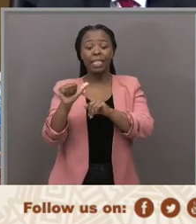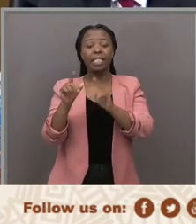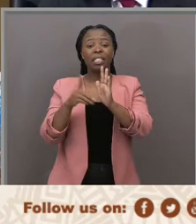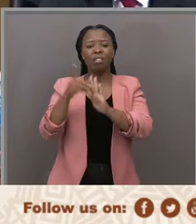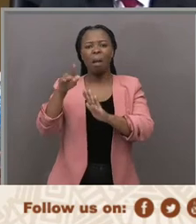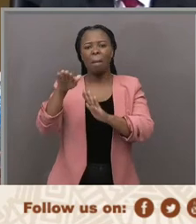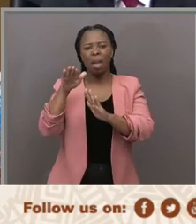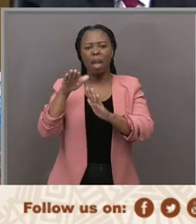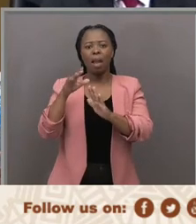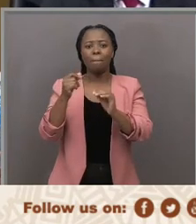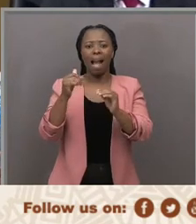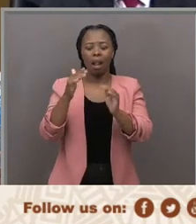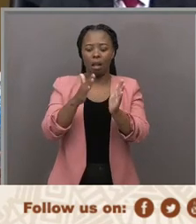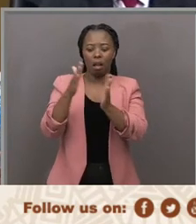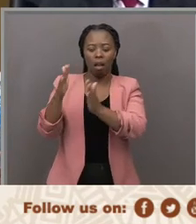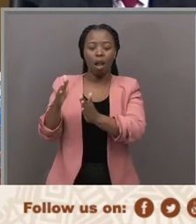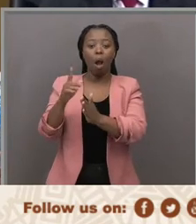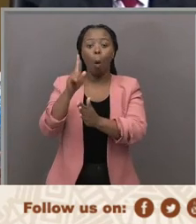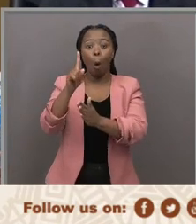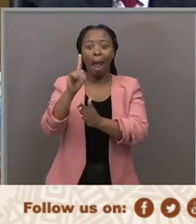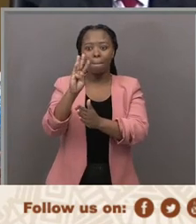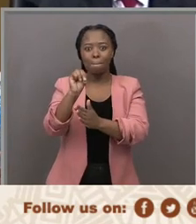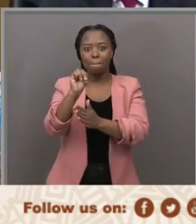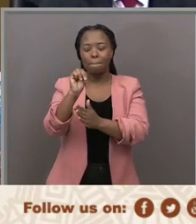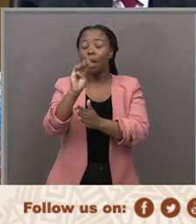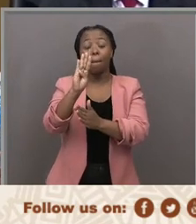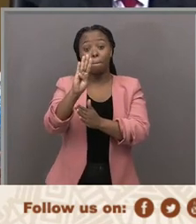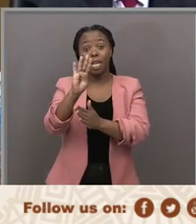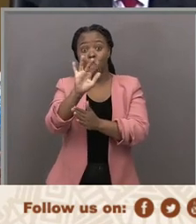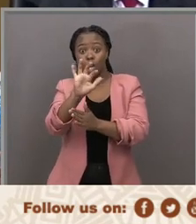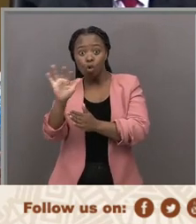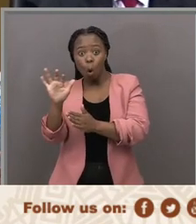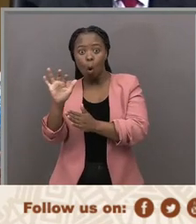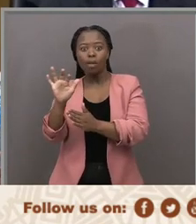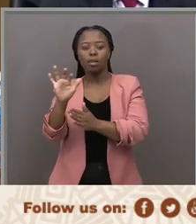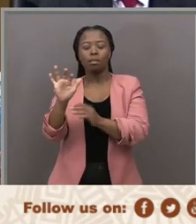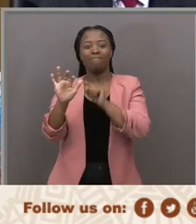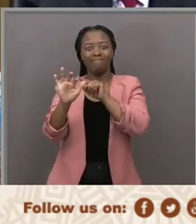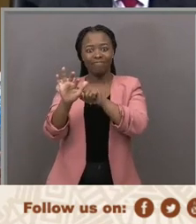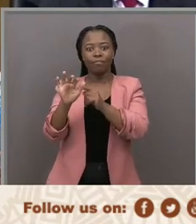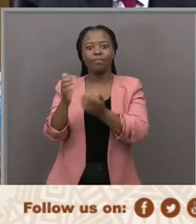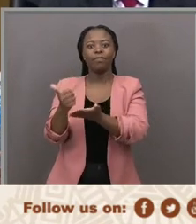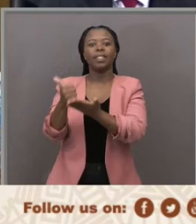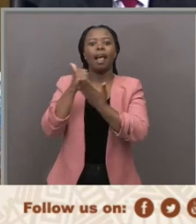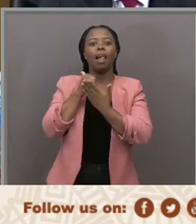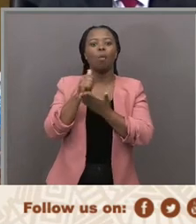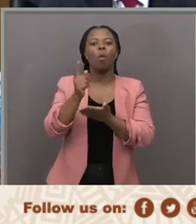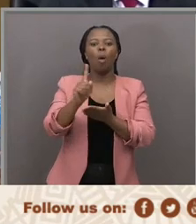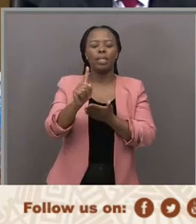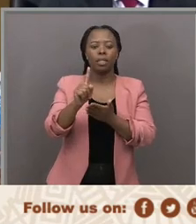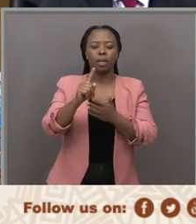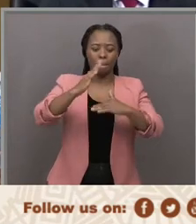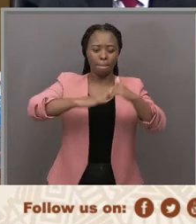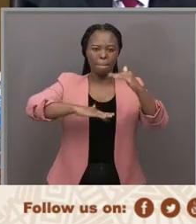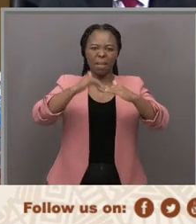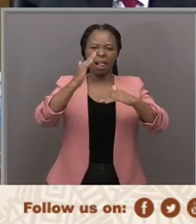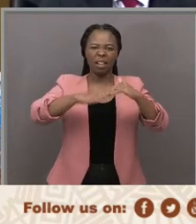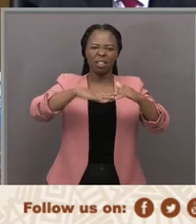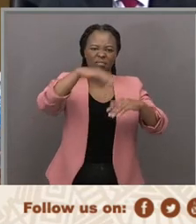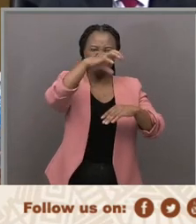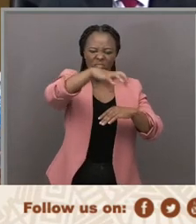set aside 1 billion rands to help us to upgrade infrastructure in Sidibeng,